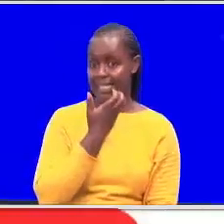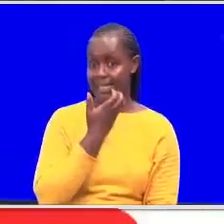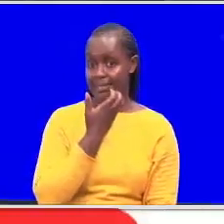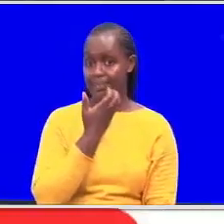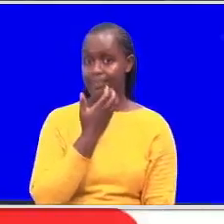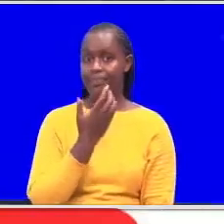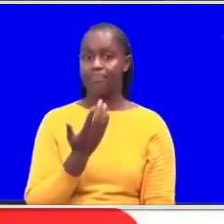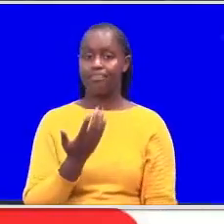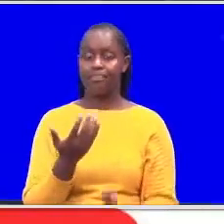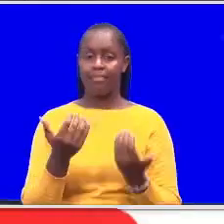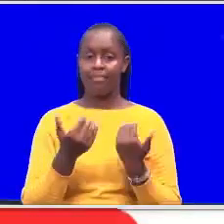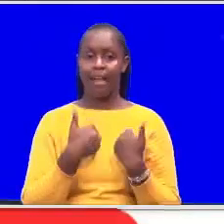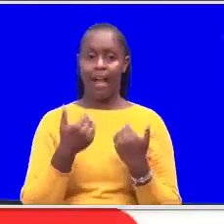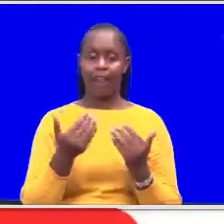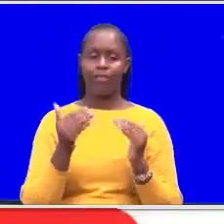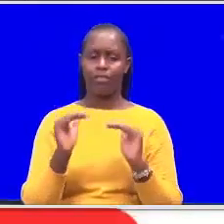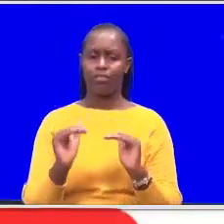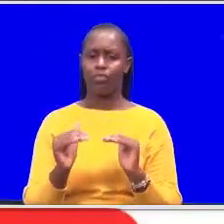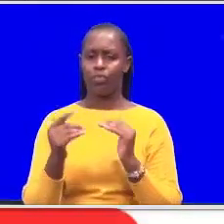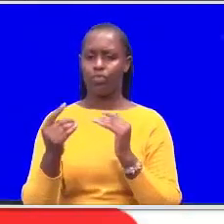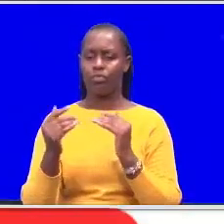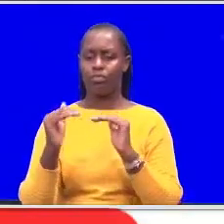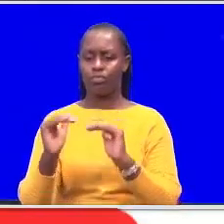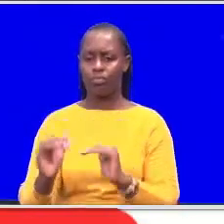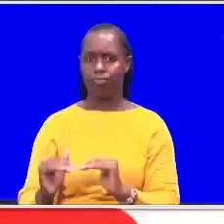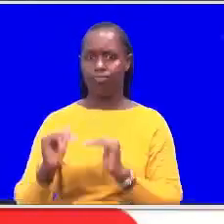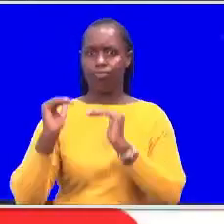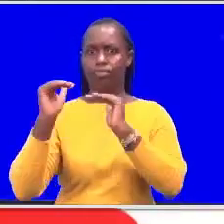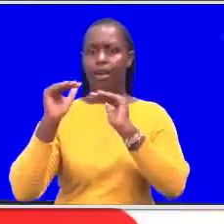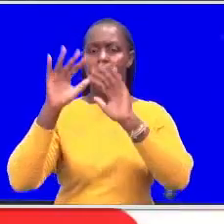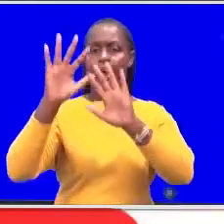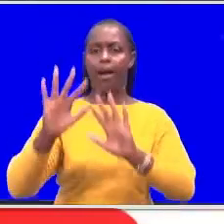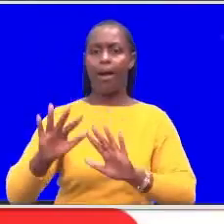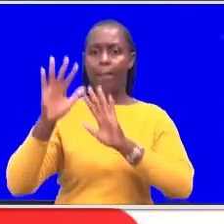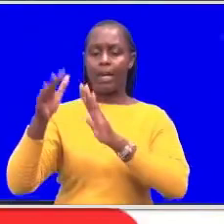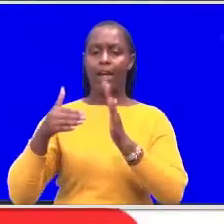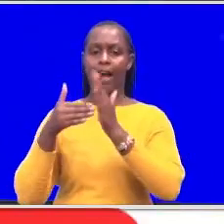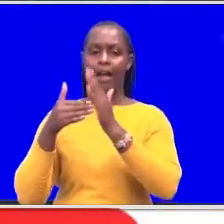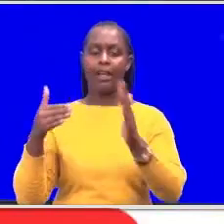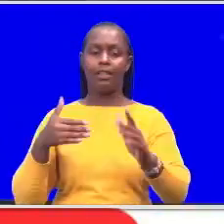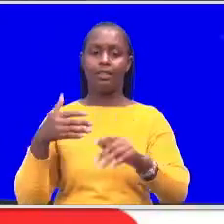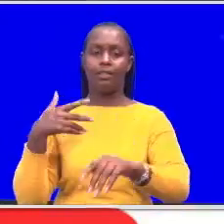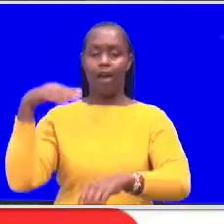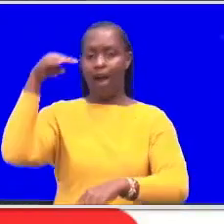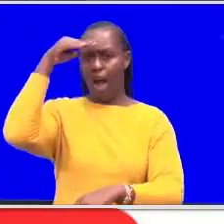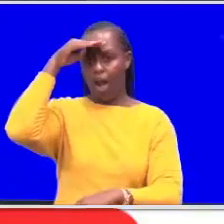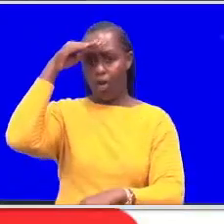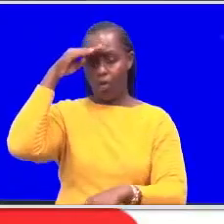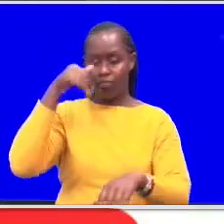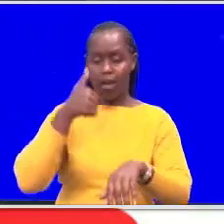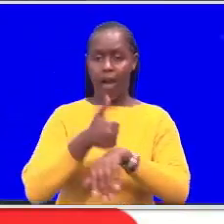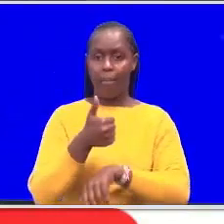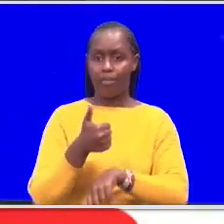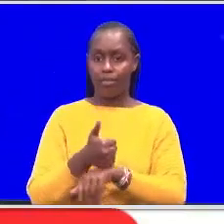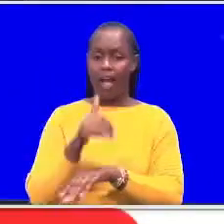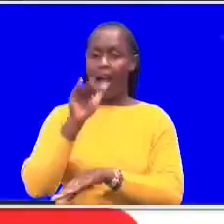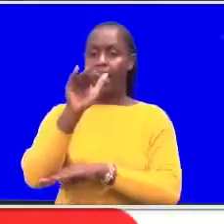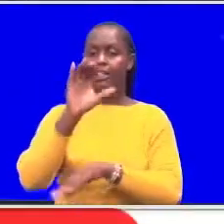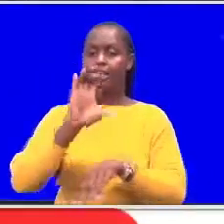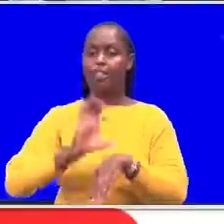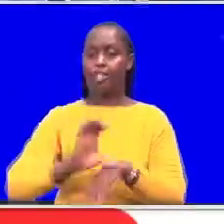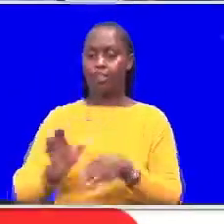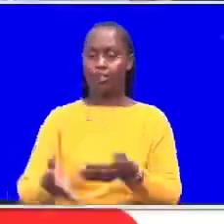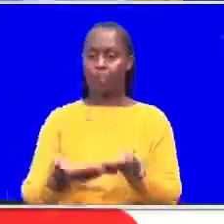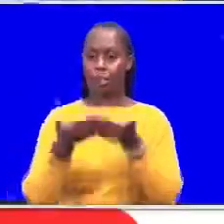intensify the campaign against alcohol and drug abuse, calling on the church to take a leading role in this fight. Now, speaking today in